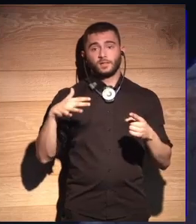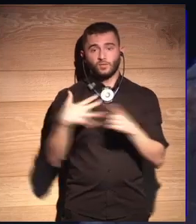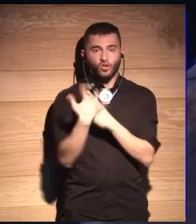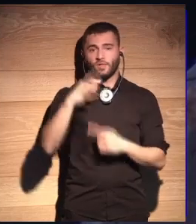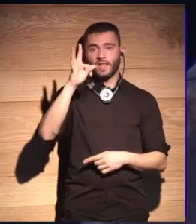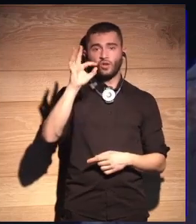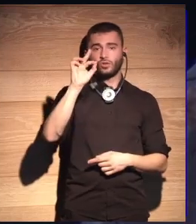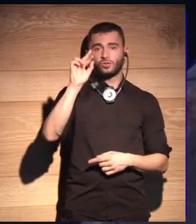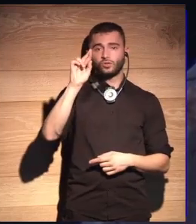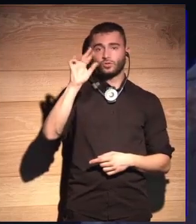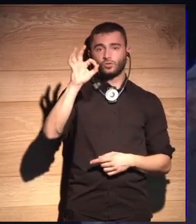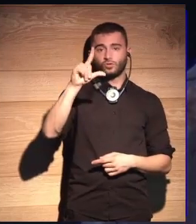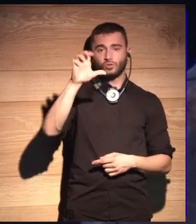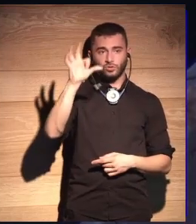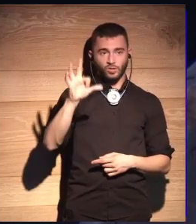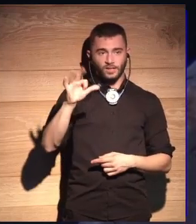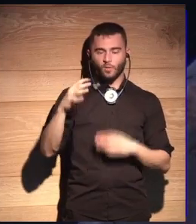that one of the things that,